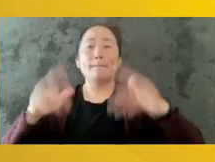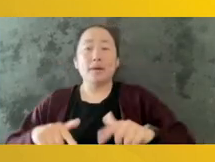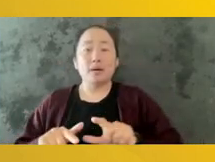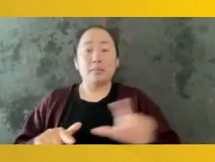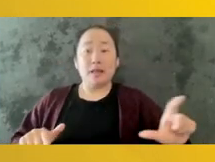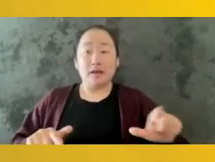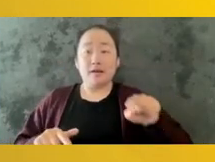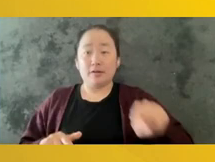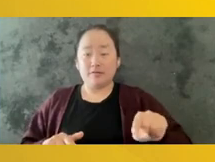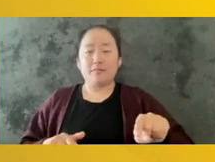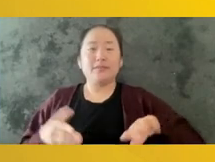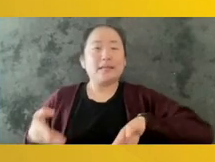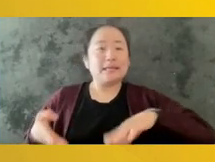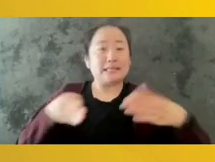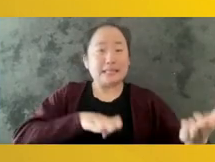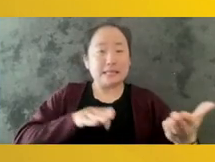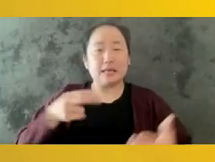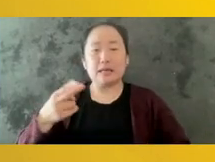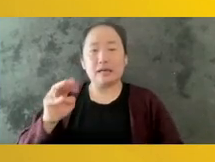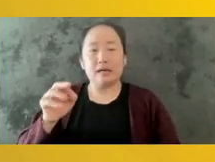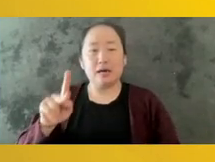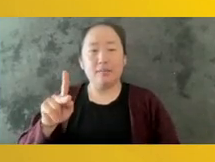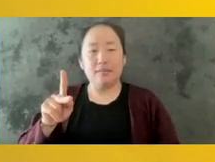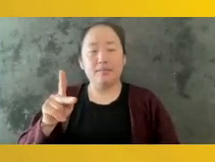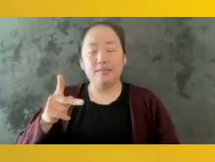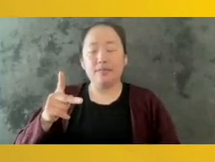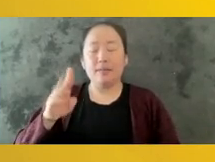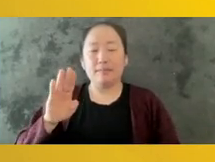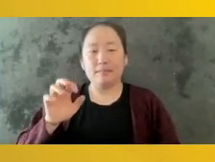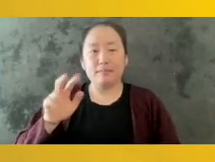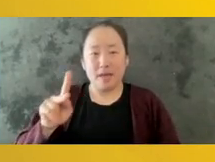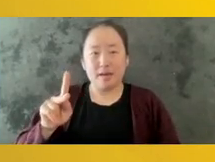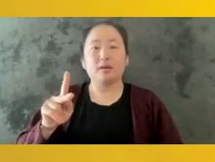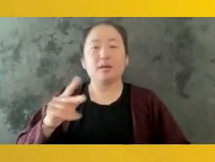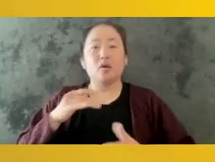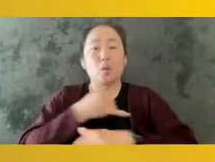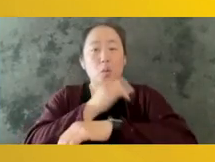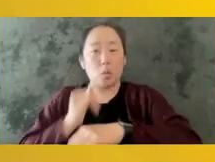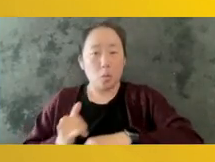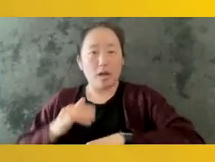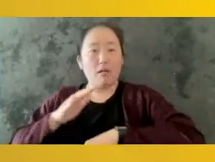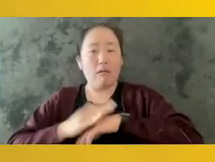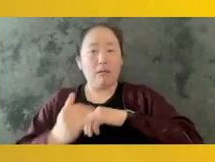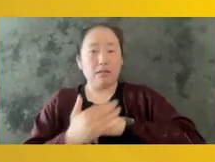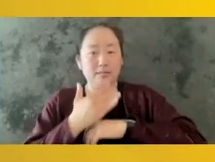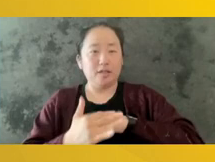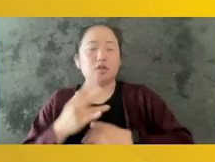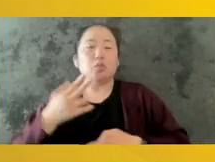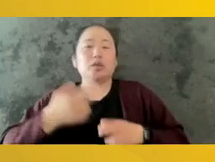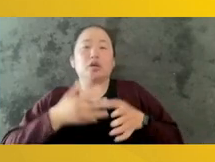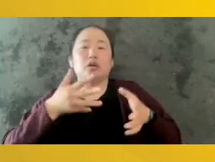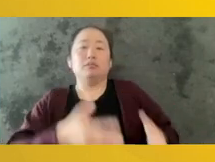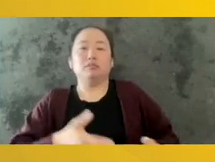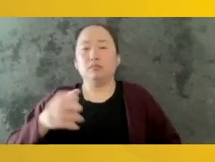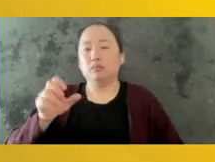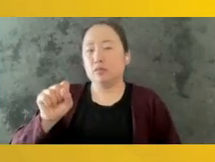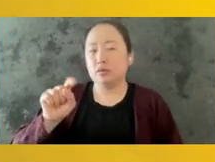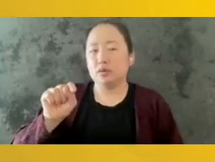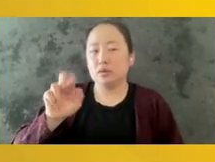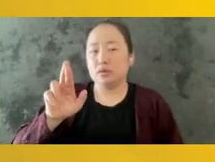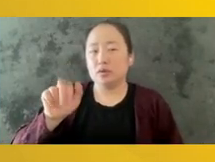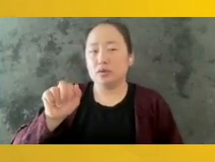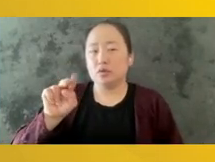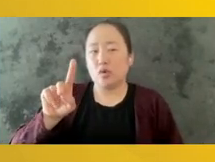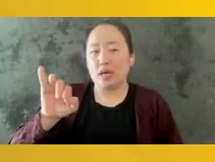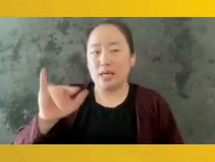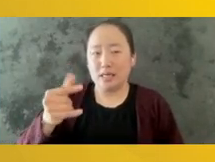dead humpback whale on the beach and an event that we call a stranding. These events provide